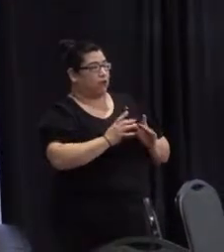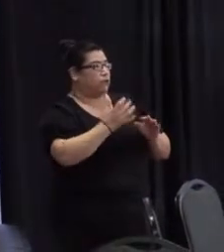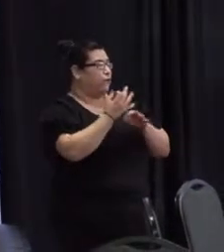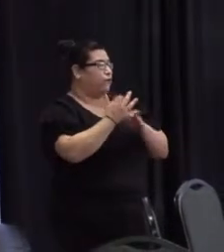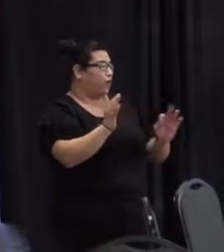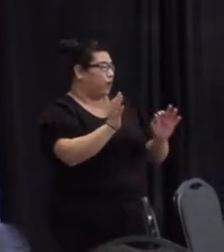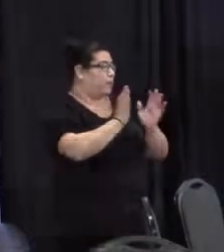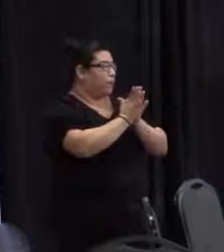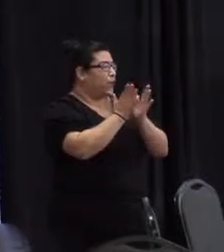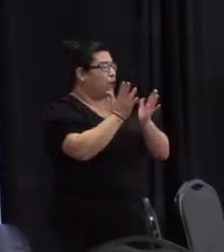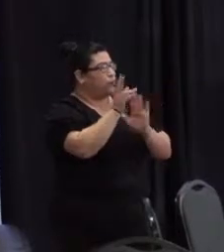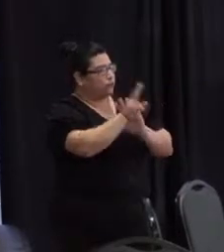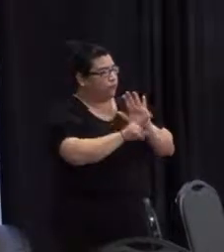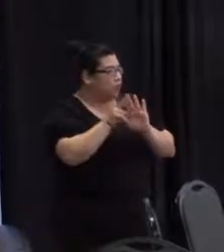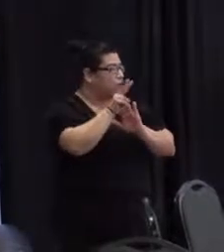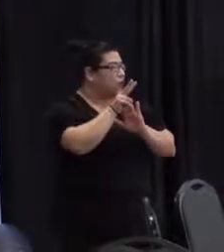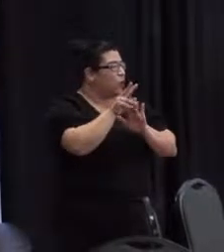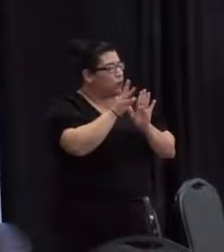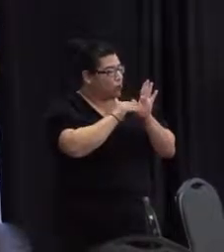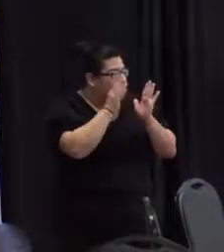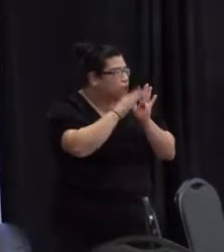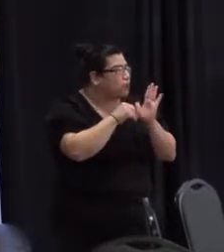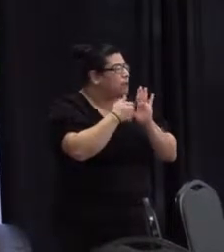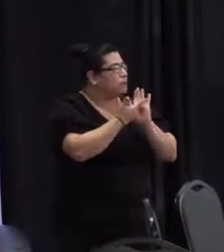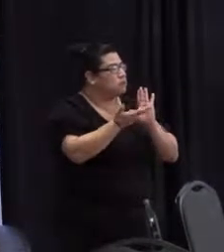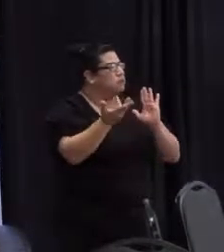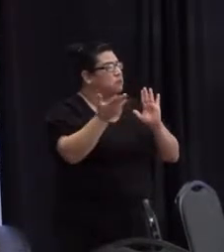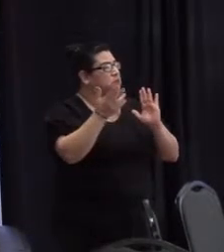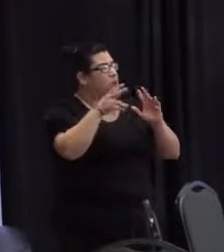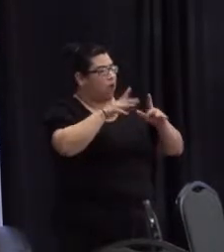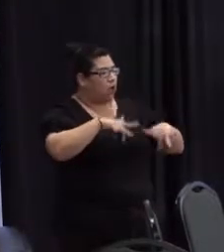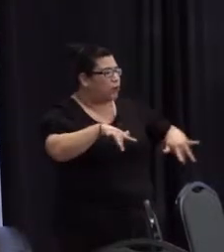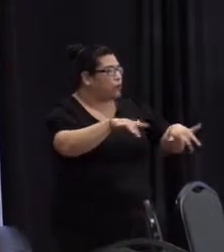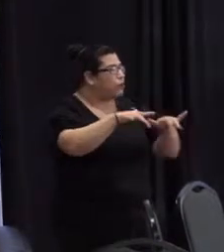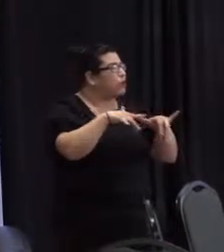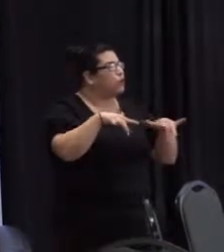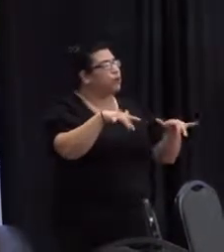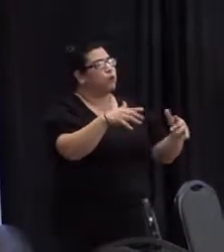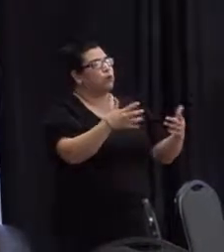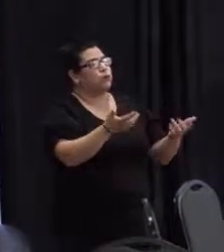materials, learning objects, audio speeches,